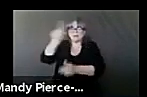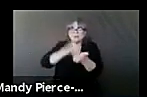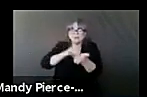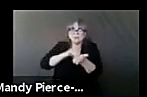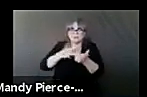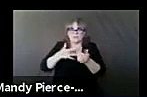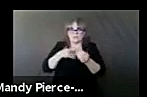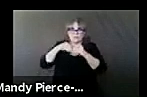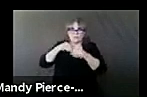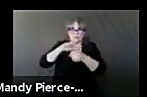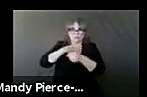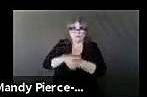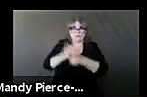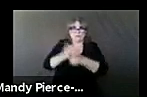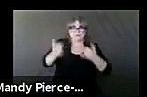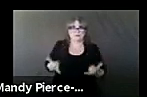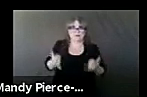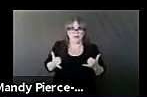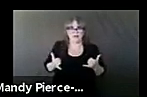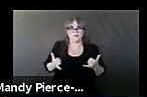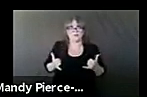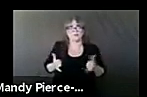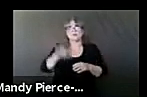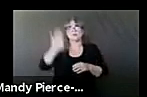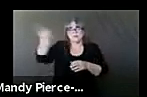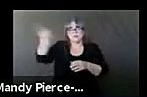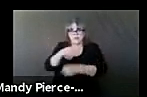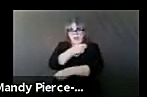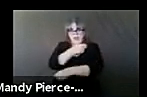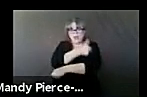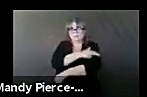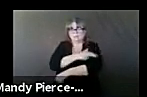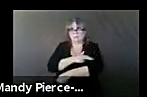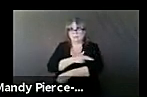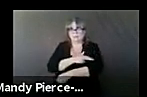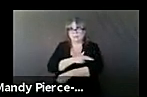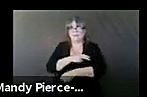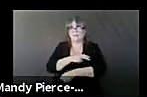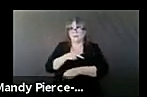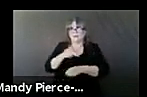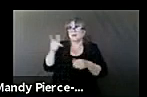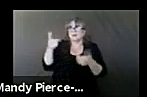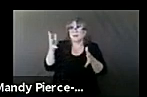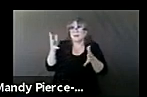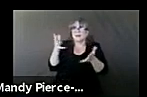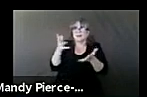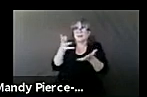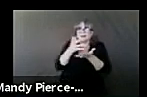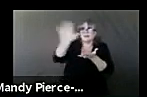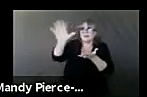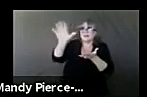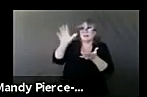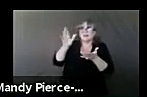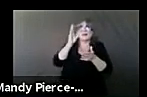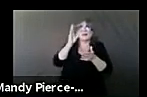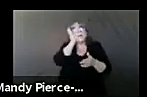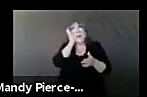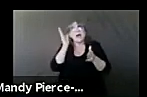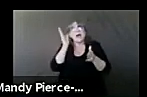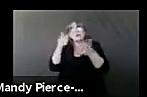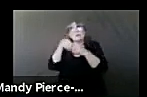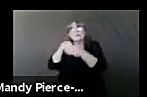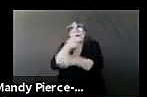ability to keep up with the demand. As folks have heard, there's a lack of personal protective equipment that healthcare workers